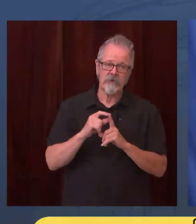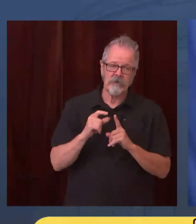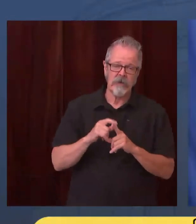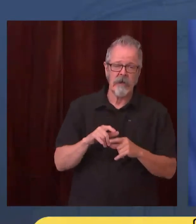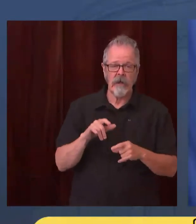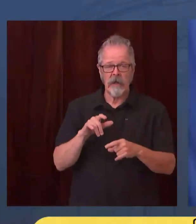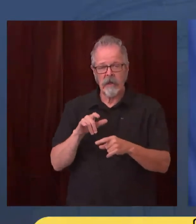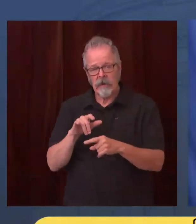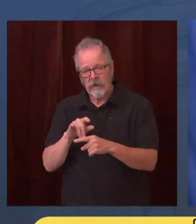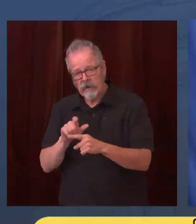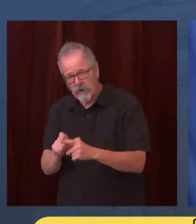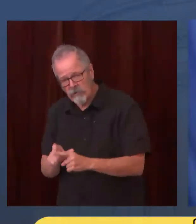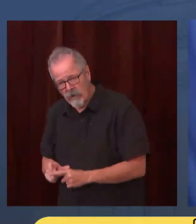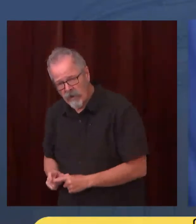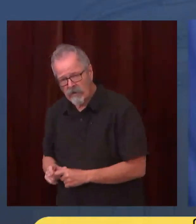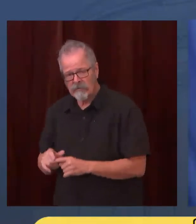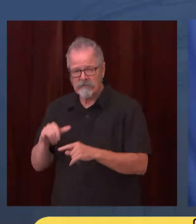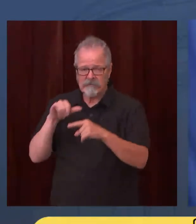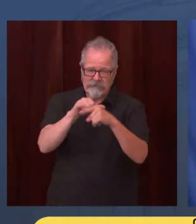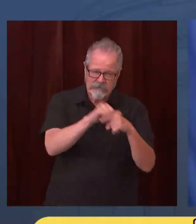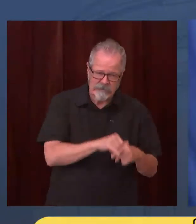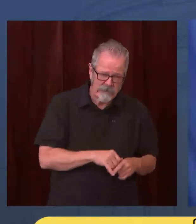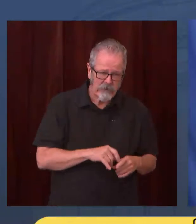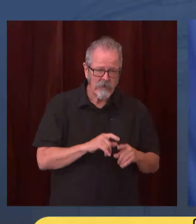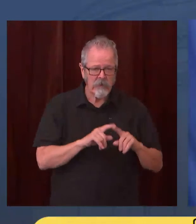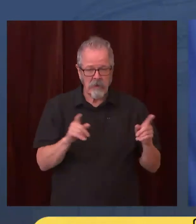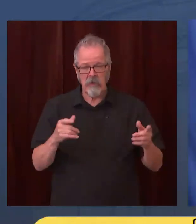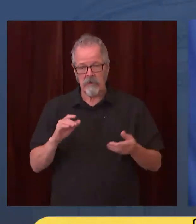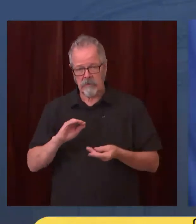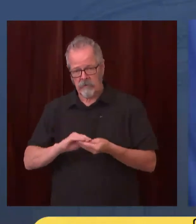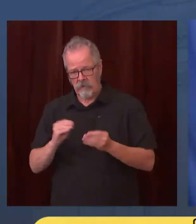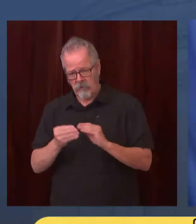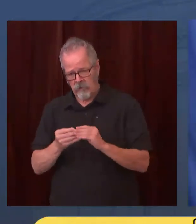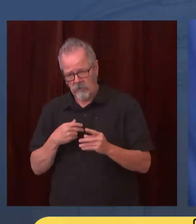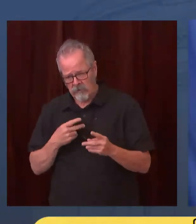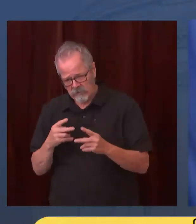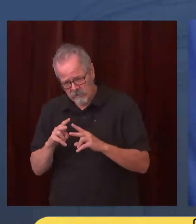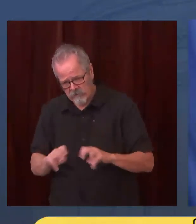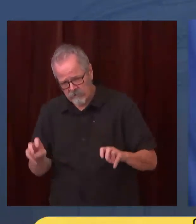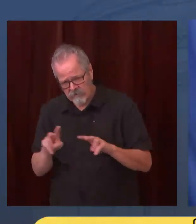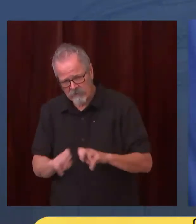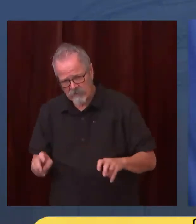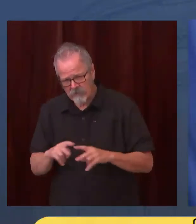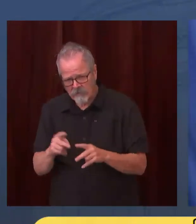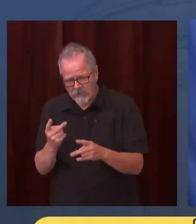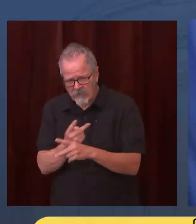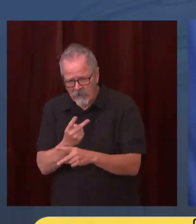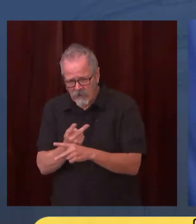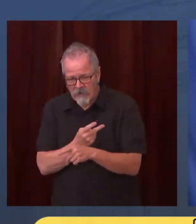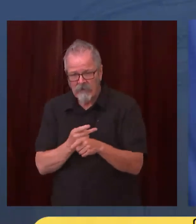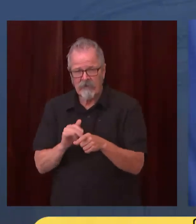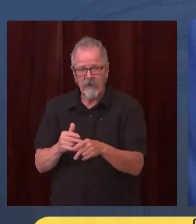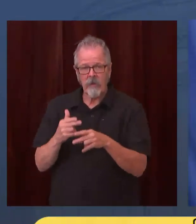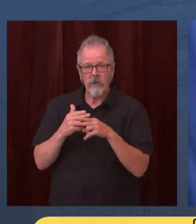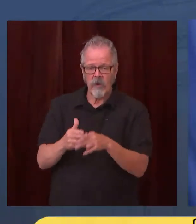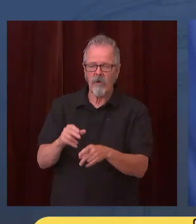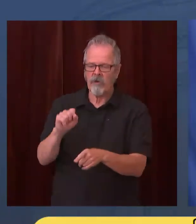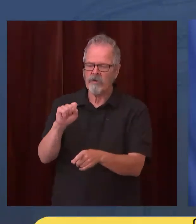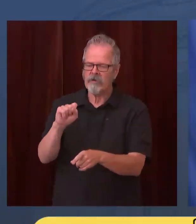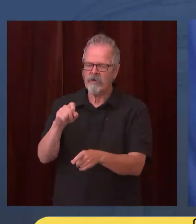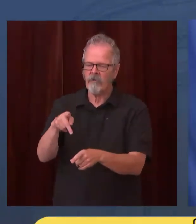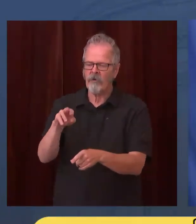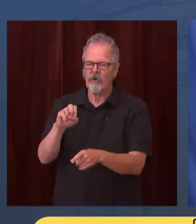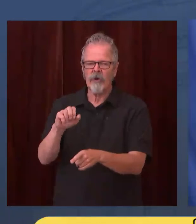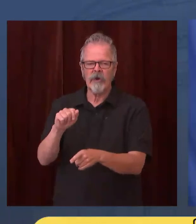numbers standpoint and then make a decision that's a super spreader event or a spreader event that is of concern. And that's what we're trying to prevent moving